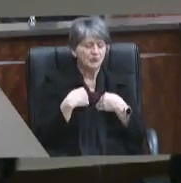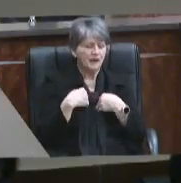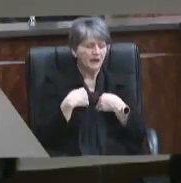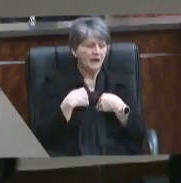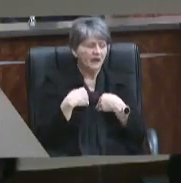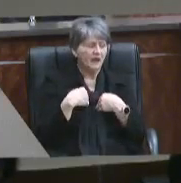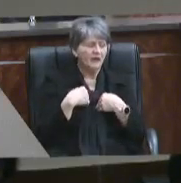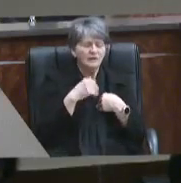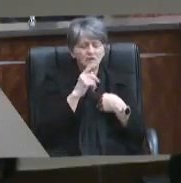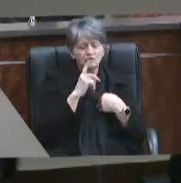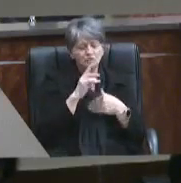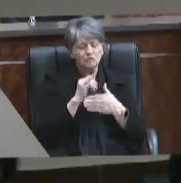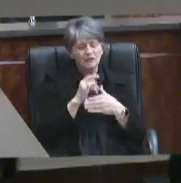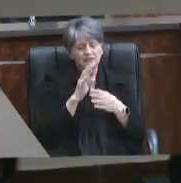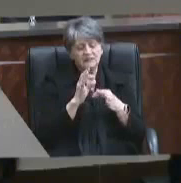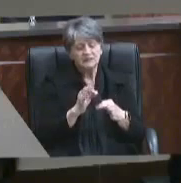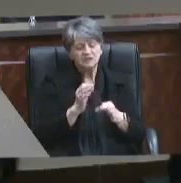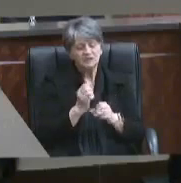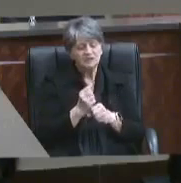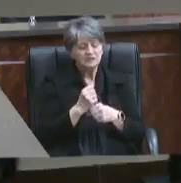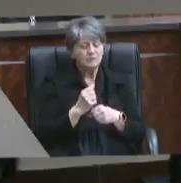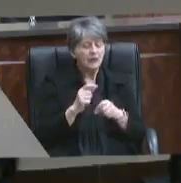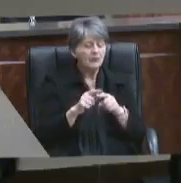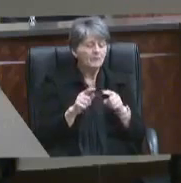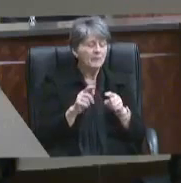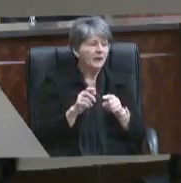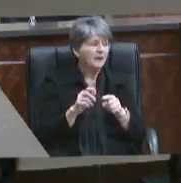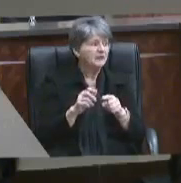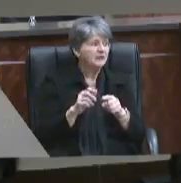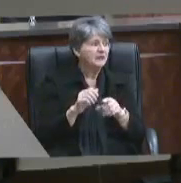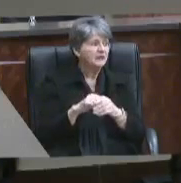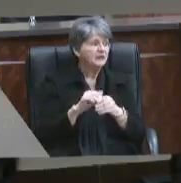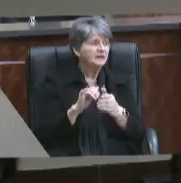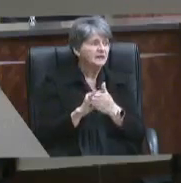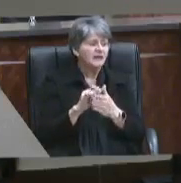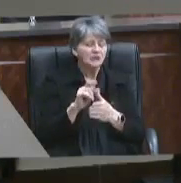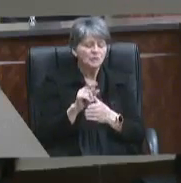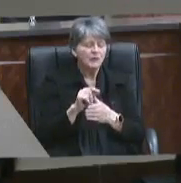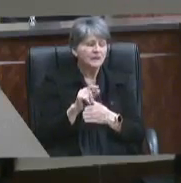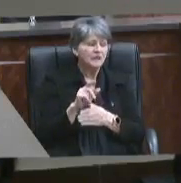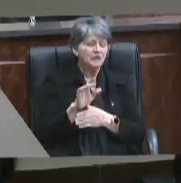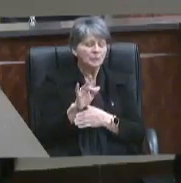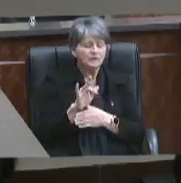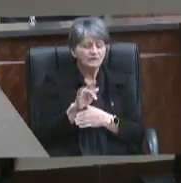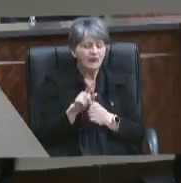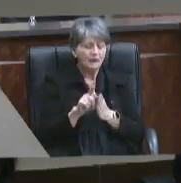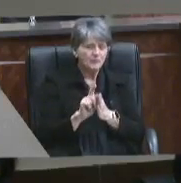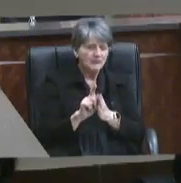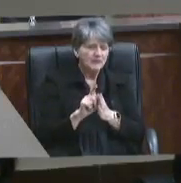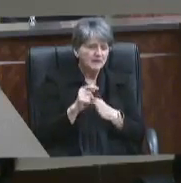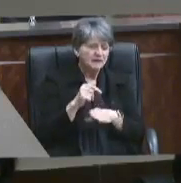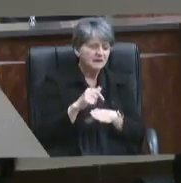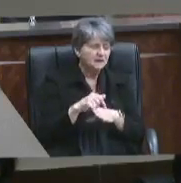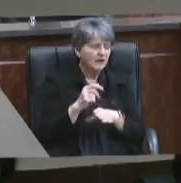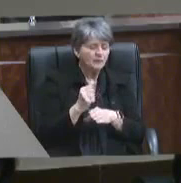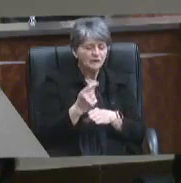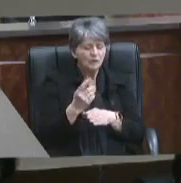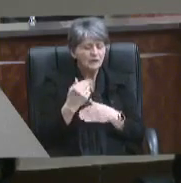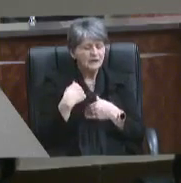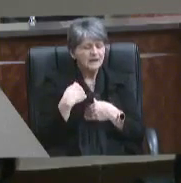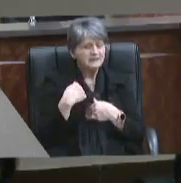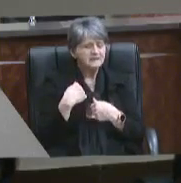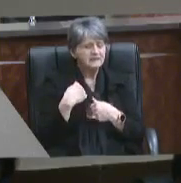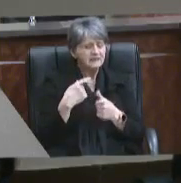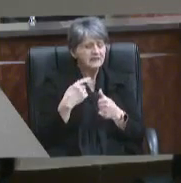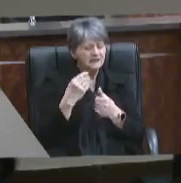will be made at that call, but in that 20-minute, 25-minute span, everyone have the information